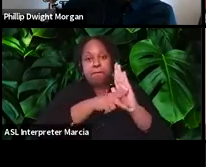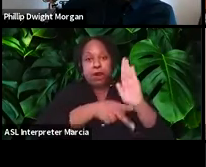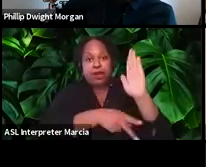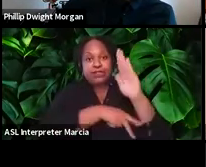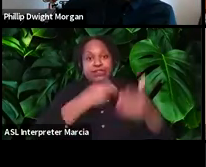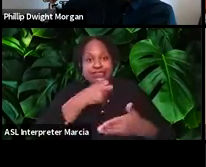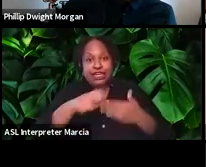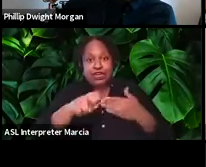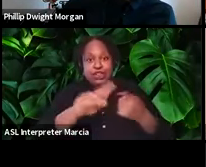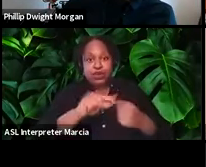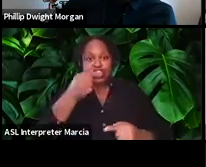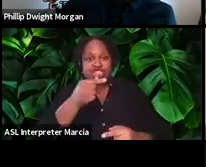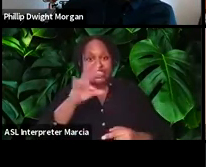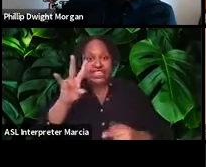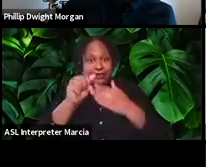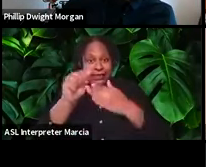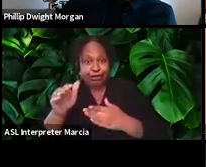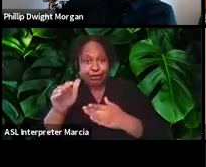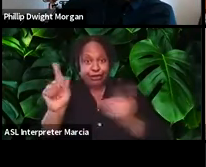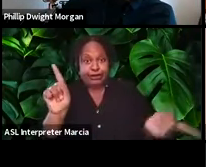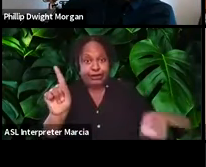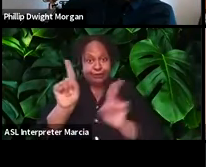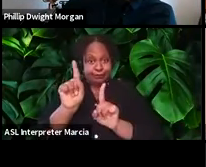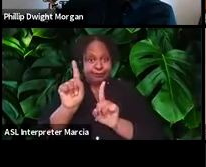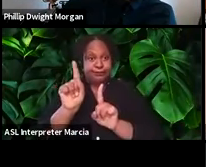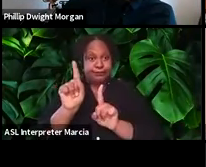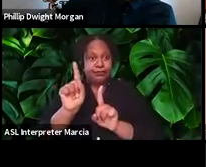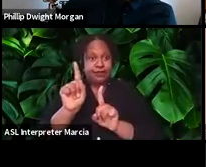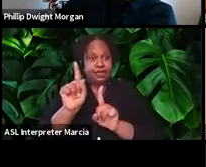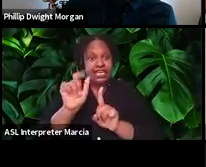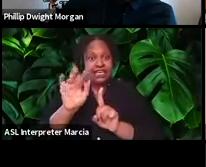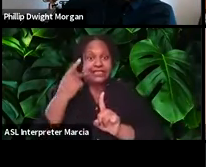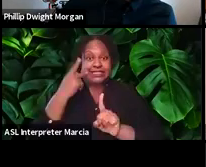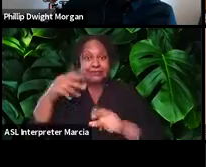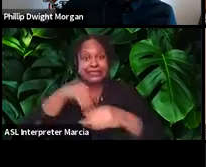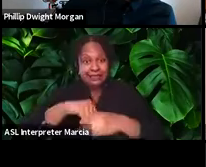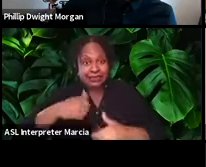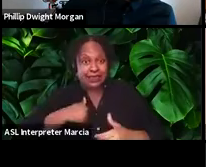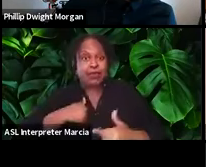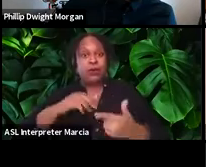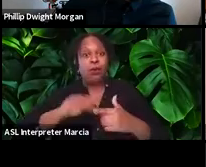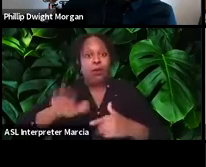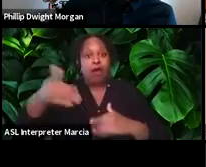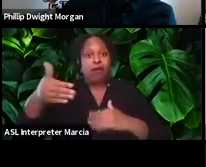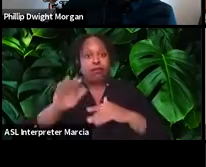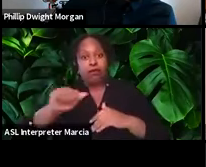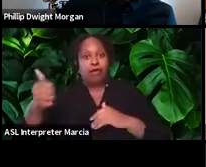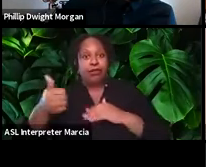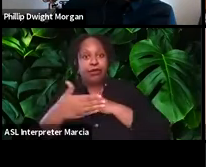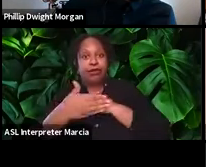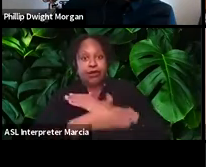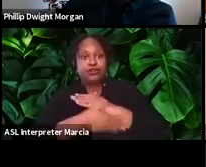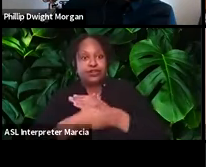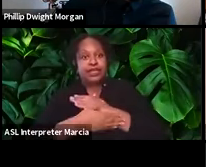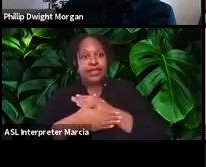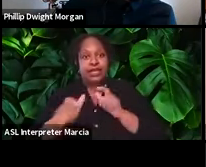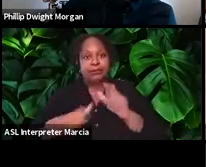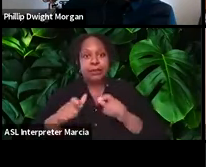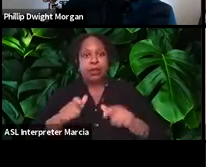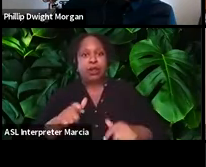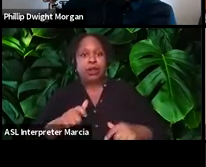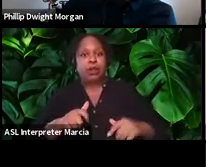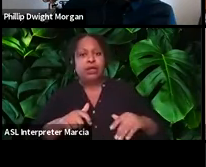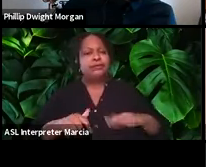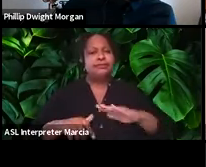G7 leader, who when they see me anywhere domestically or internationally, look past me and say, where's the